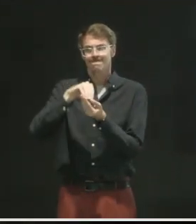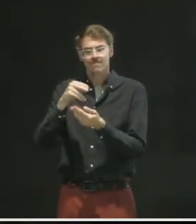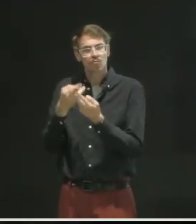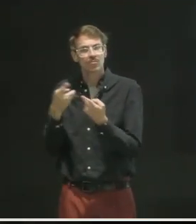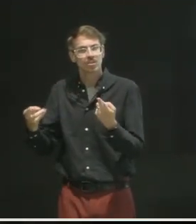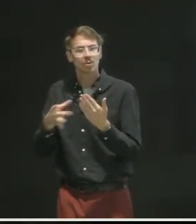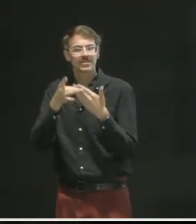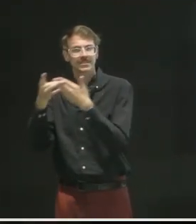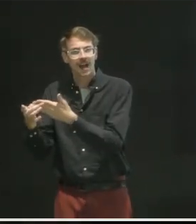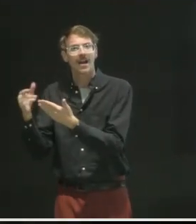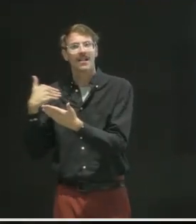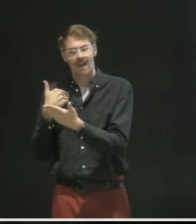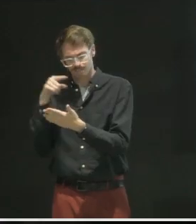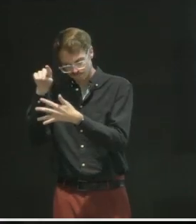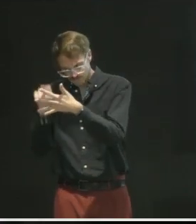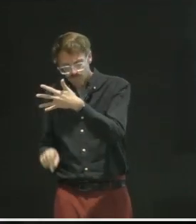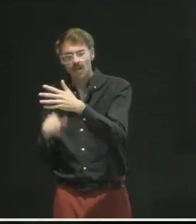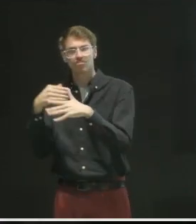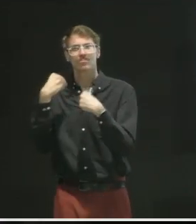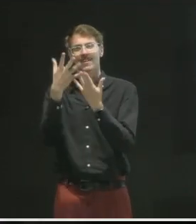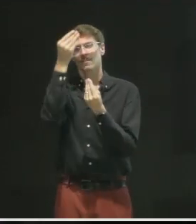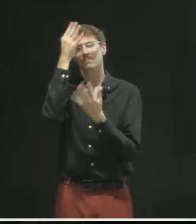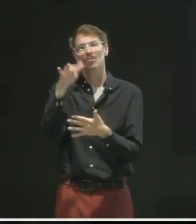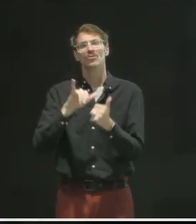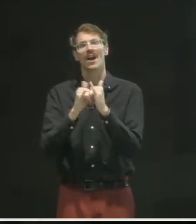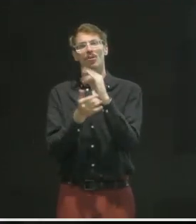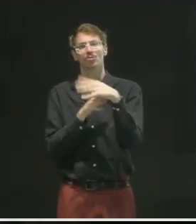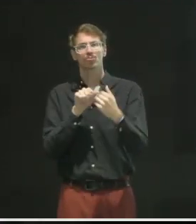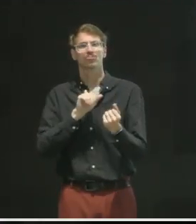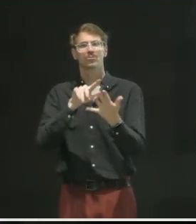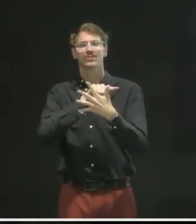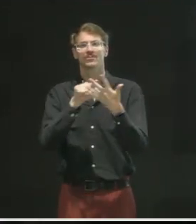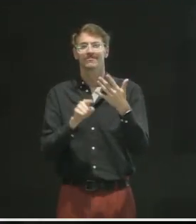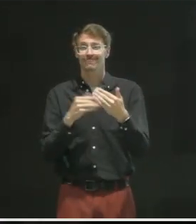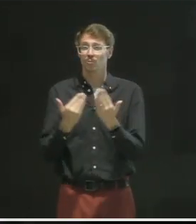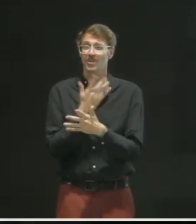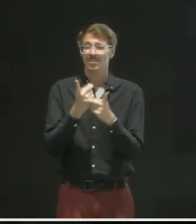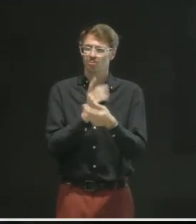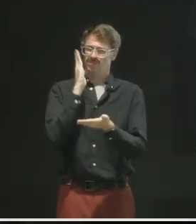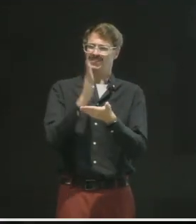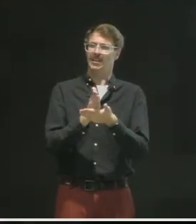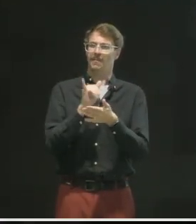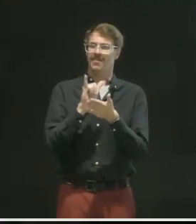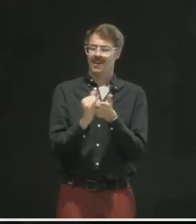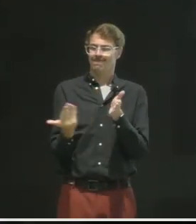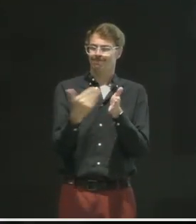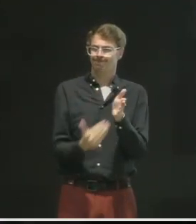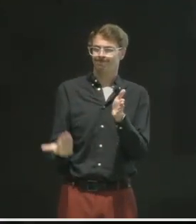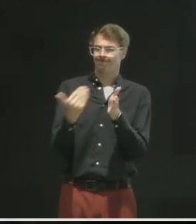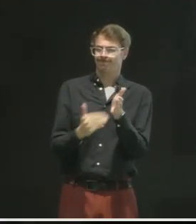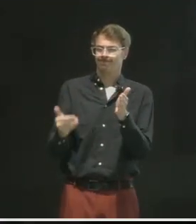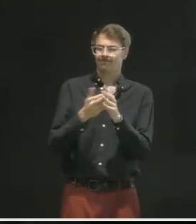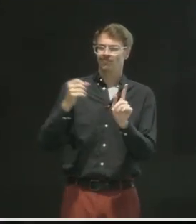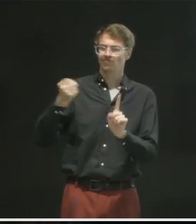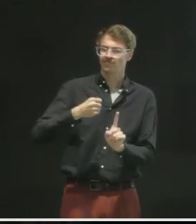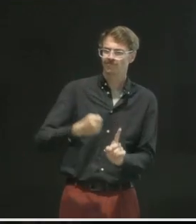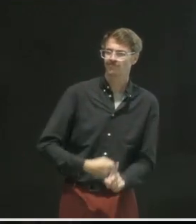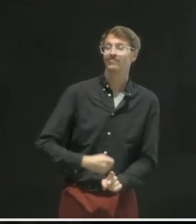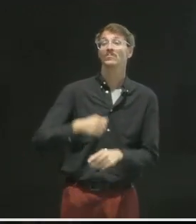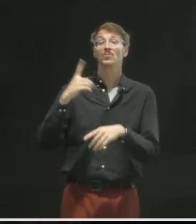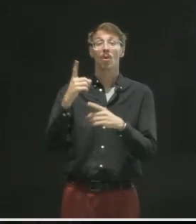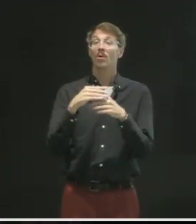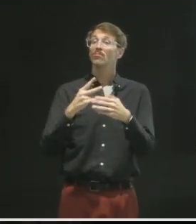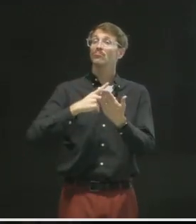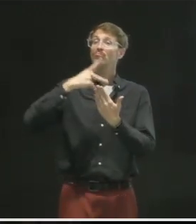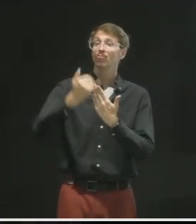information on how to initiate innovative projects that can help end the cycle of abuse. Projects that make sure